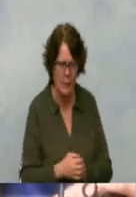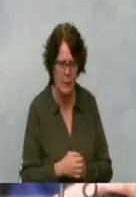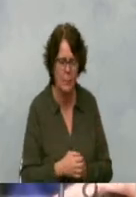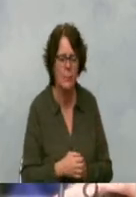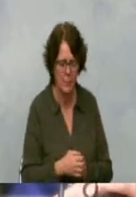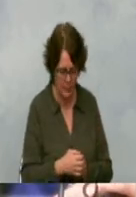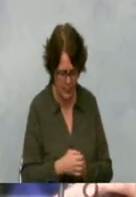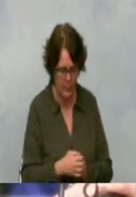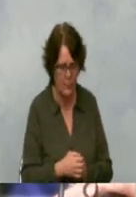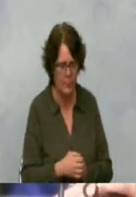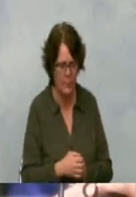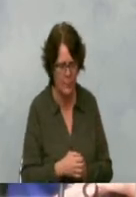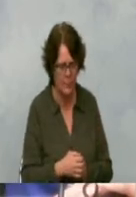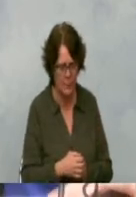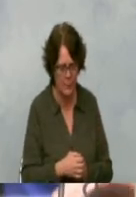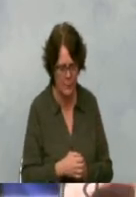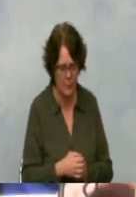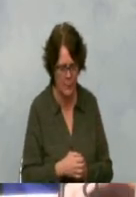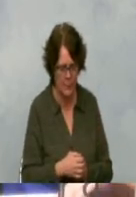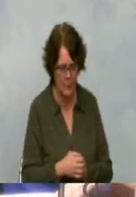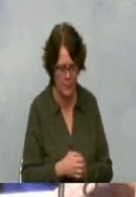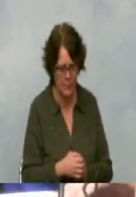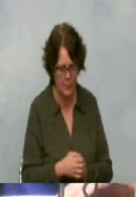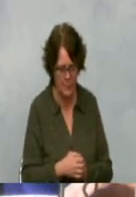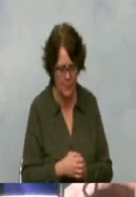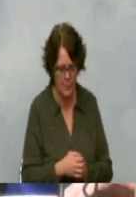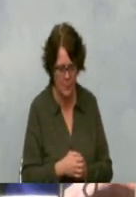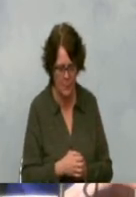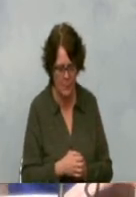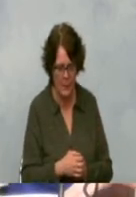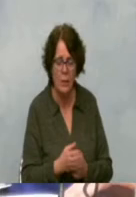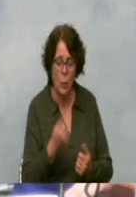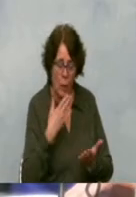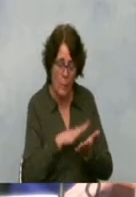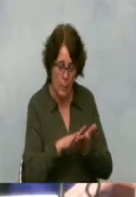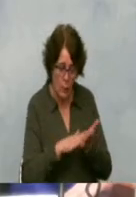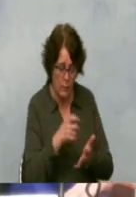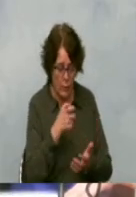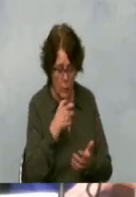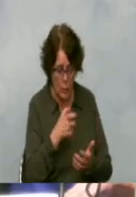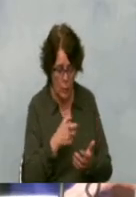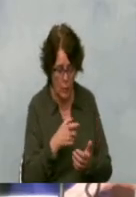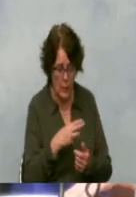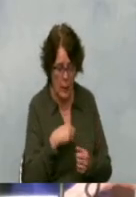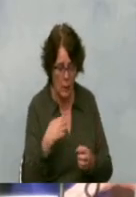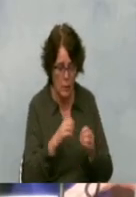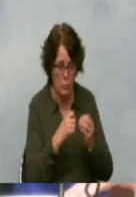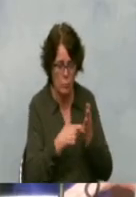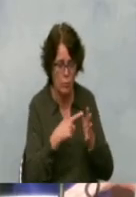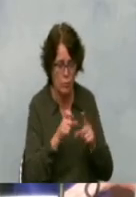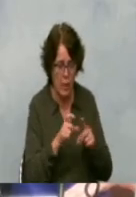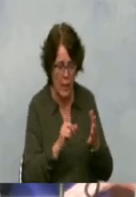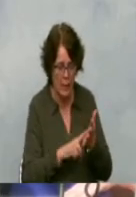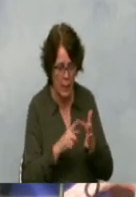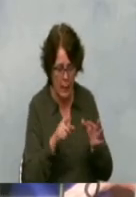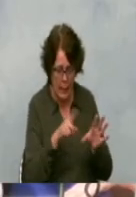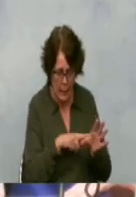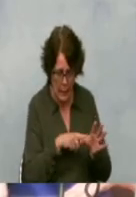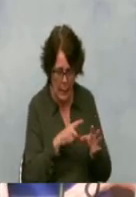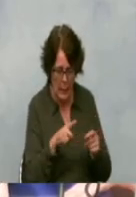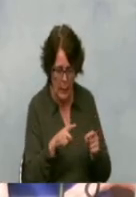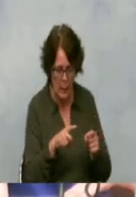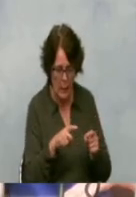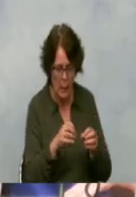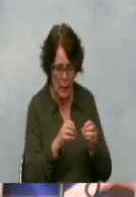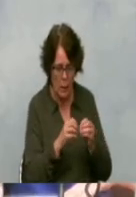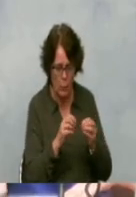Yep, we have Councillor Razak. Okay, we have apologies from Councillor Bradley. Councillor Archie